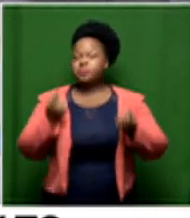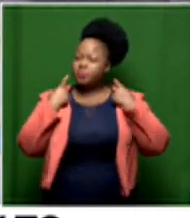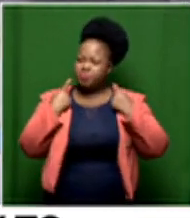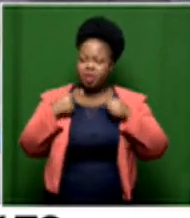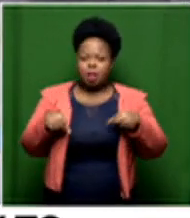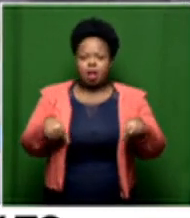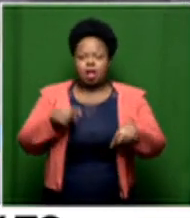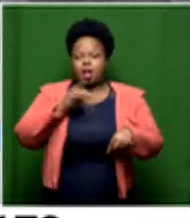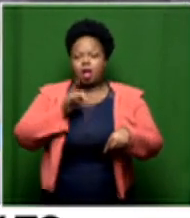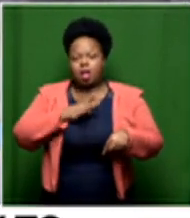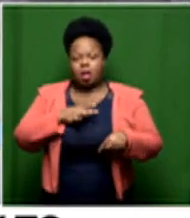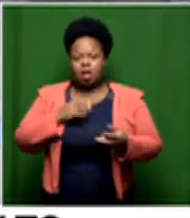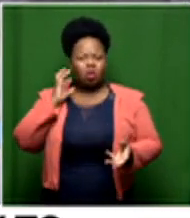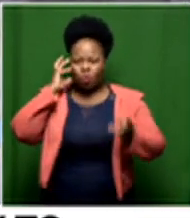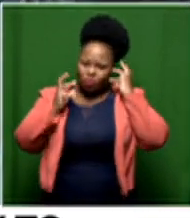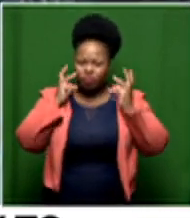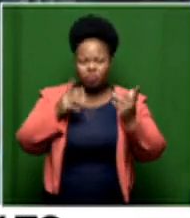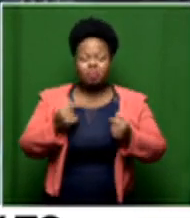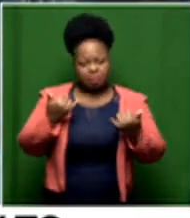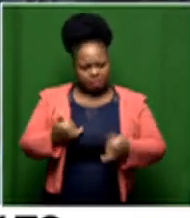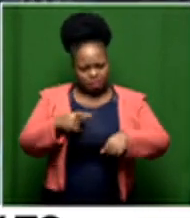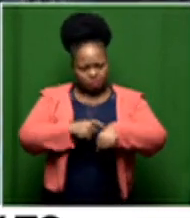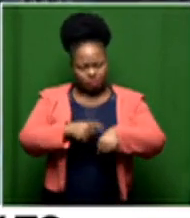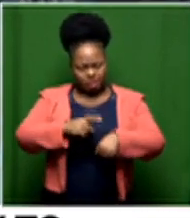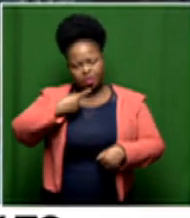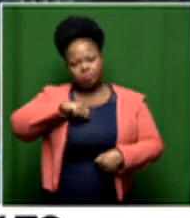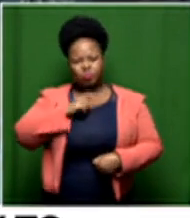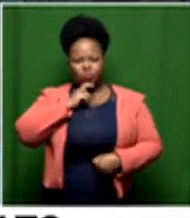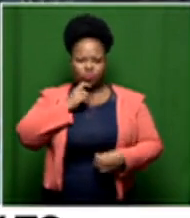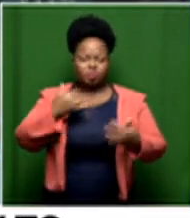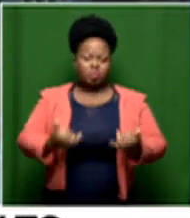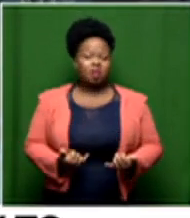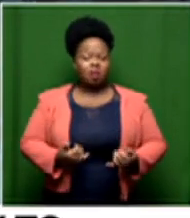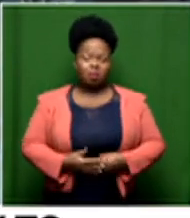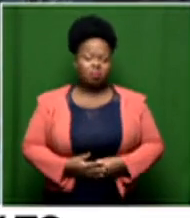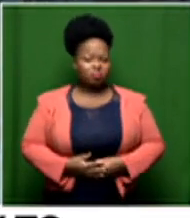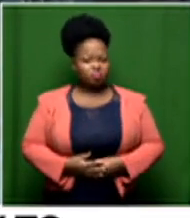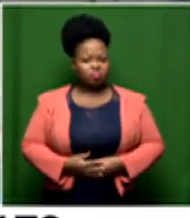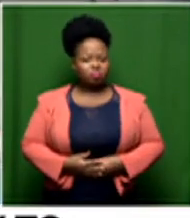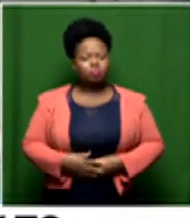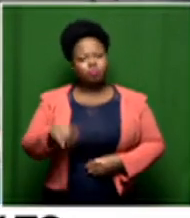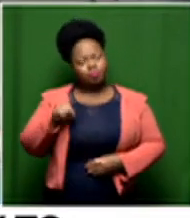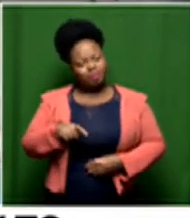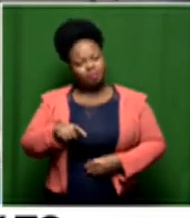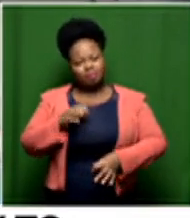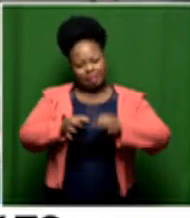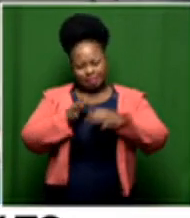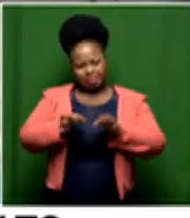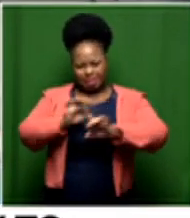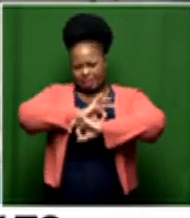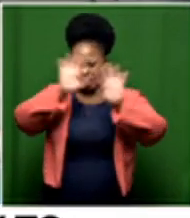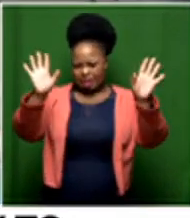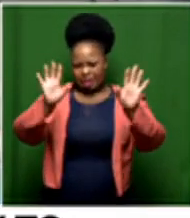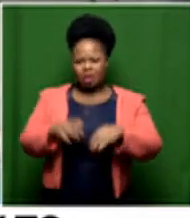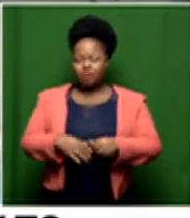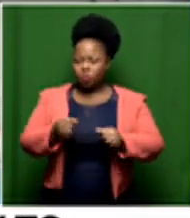lot of fear. We have to use this gap, this time that we have now, to lay the